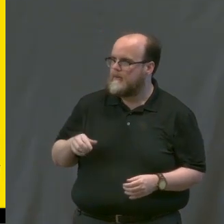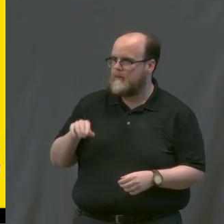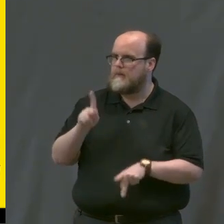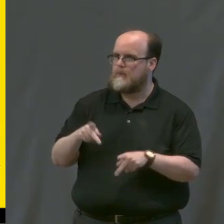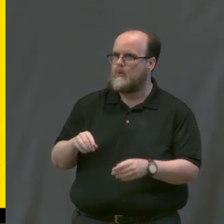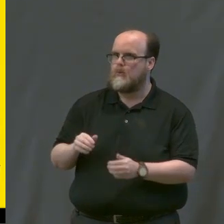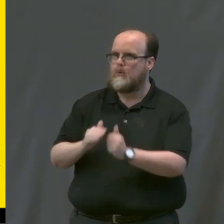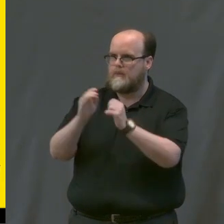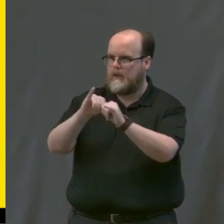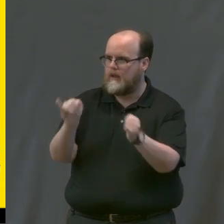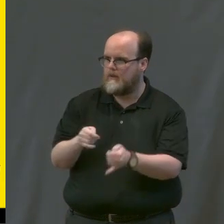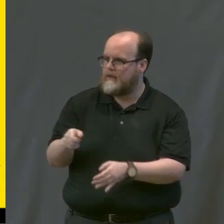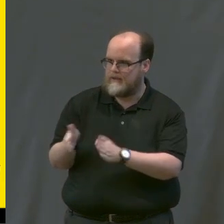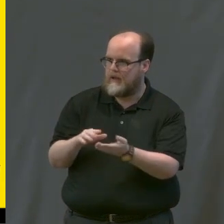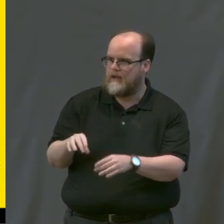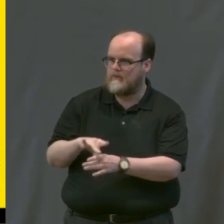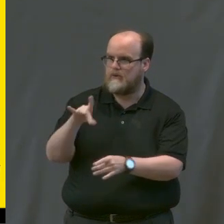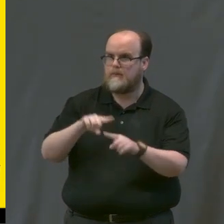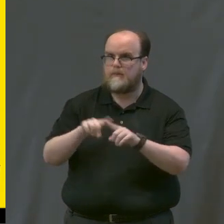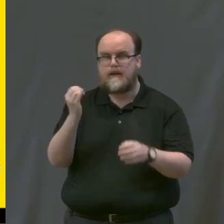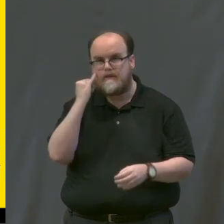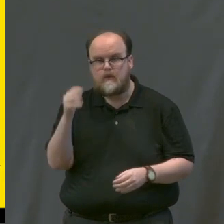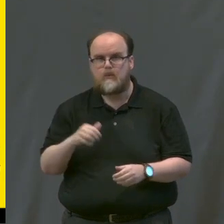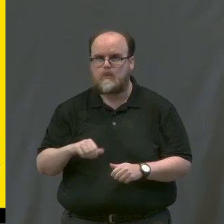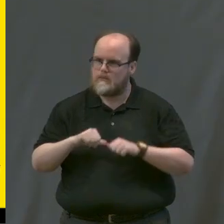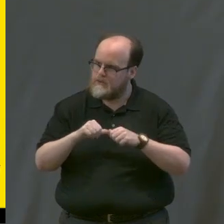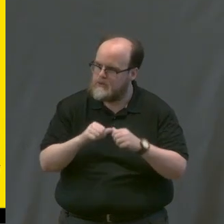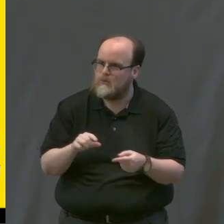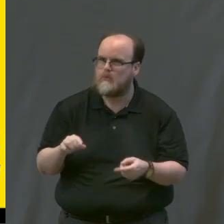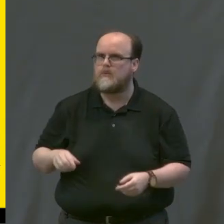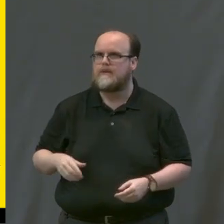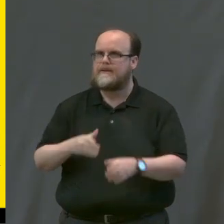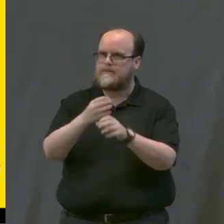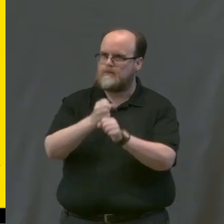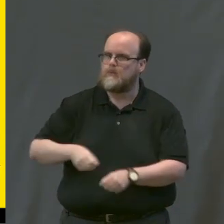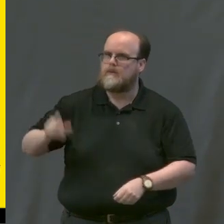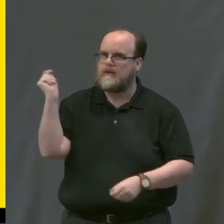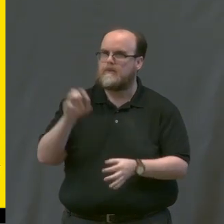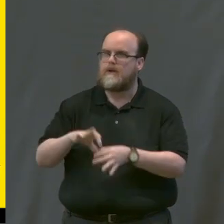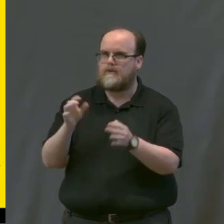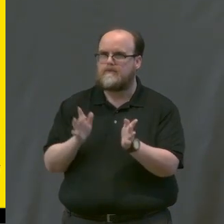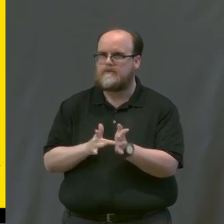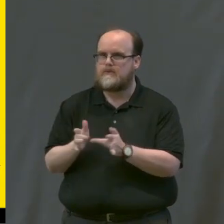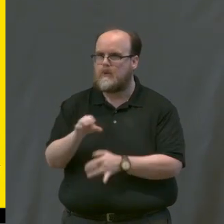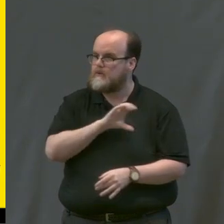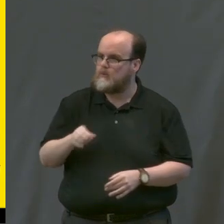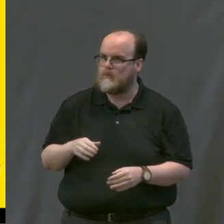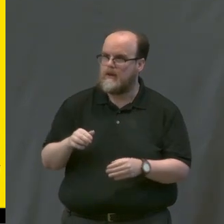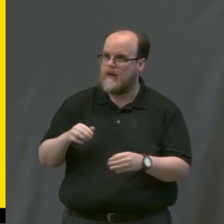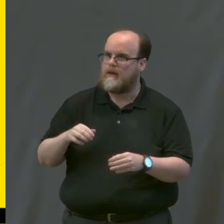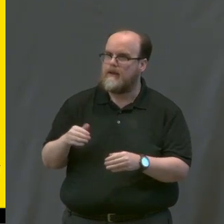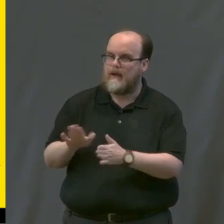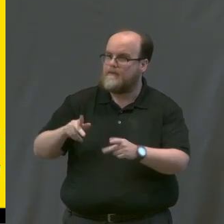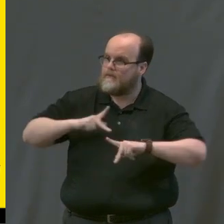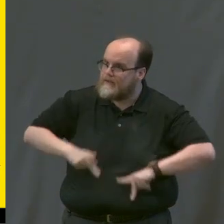spiritually. But if you hold to the testimony of Jesus Christ and the Word of God, you may die physically. But he's